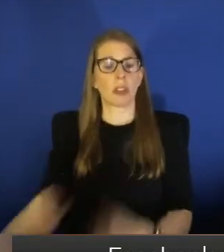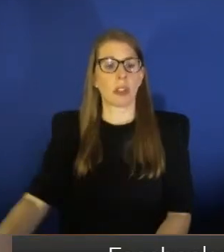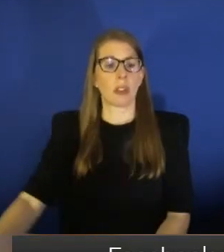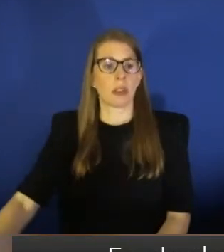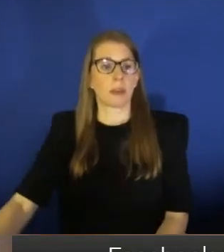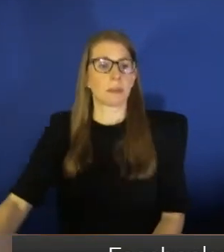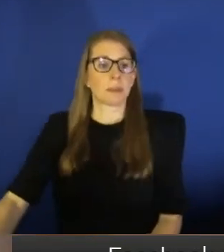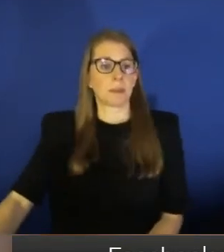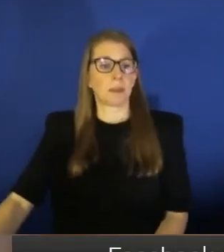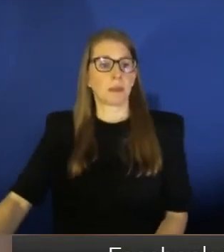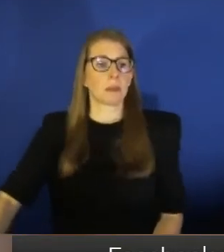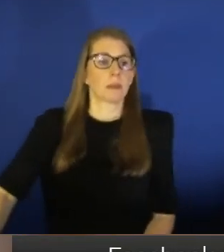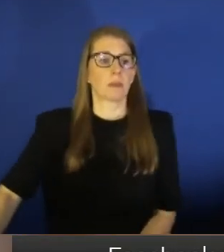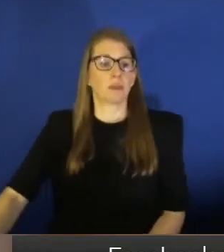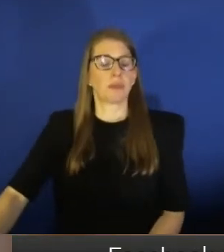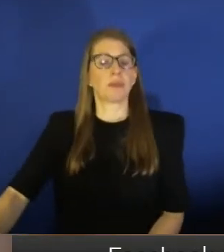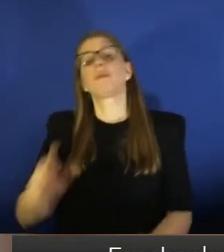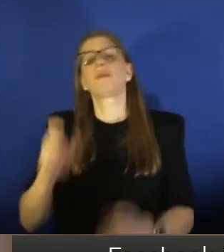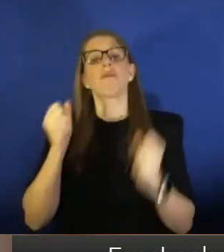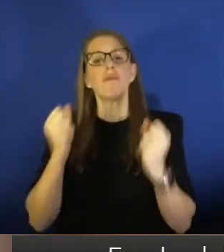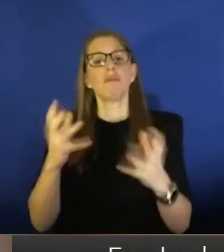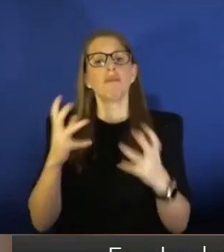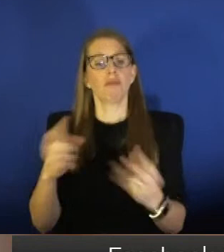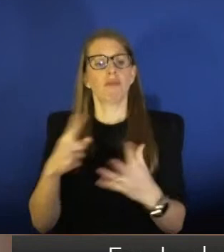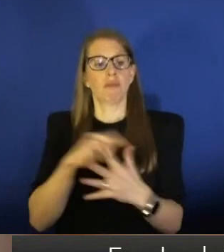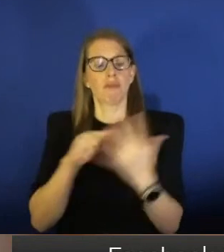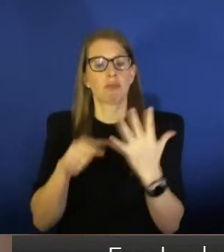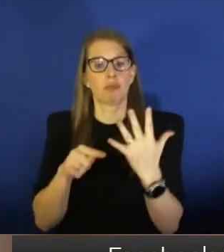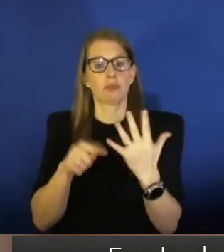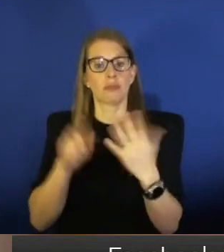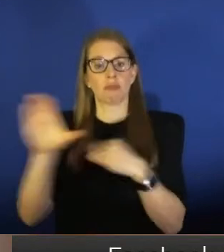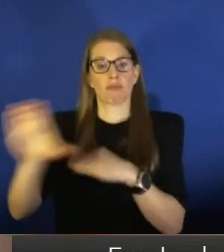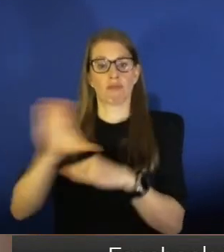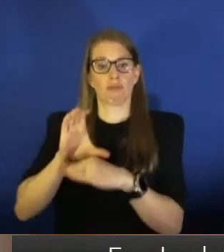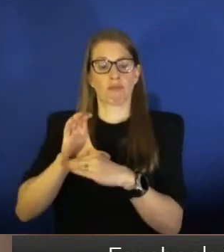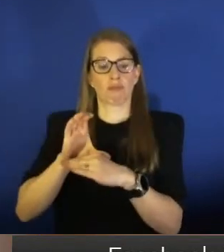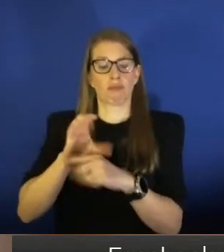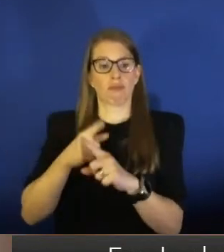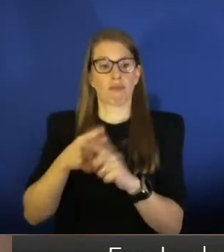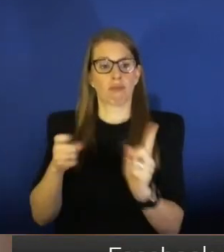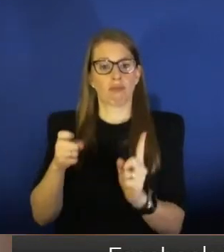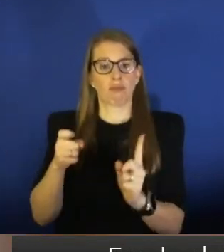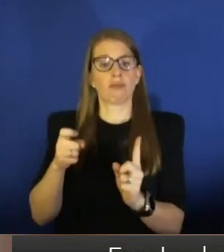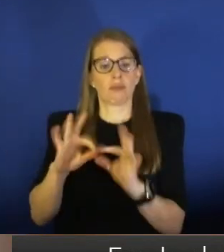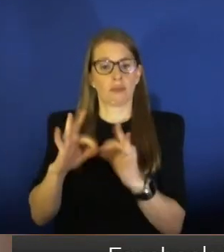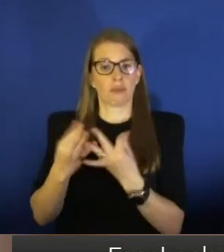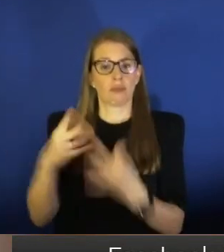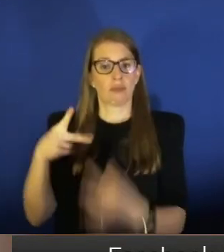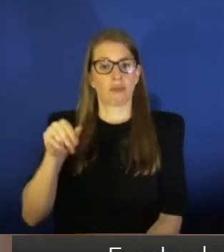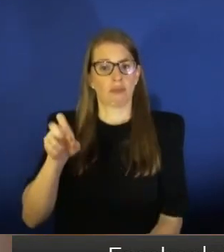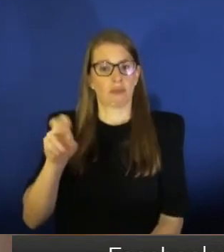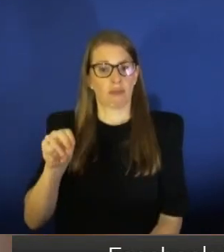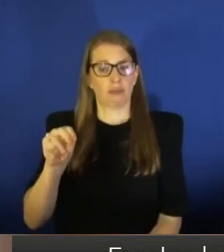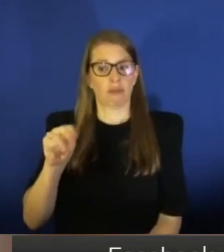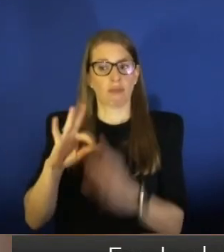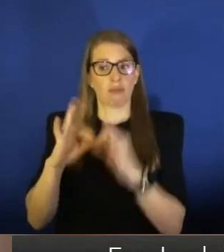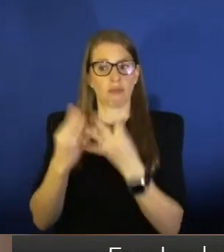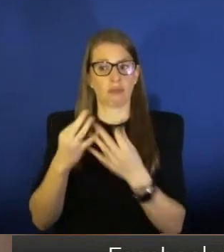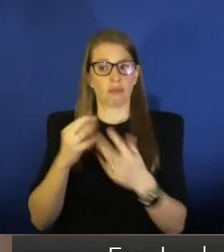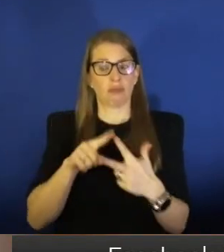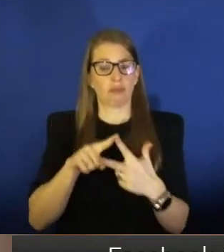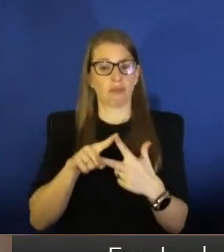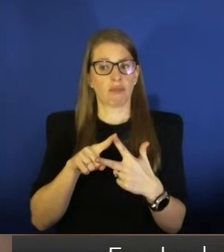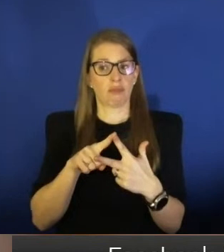Multiple elements. We got a endowment from the Patton family, and then the University of